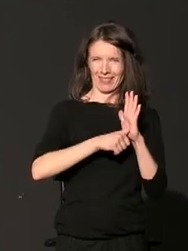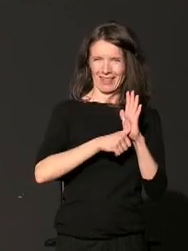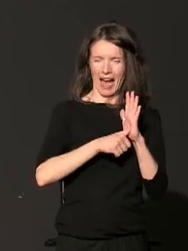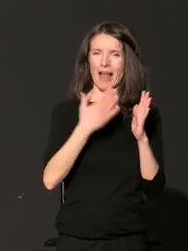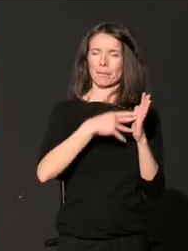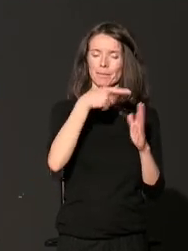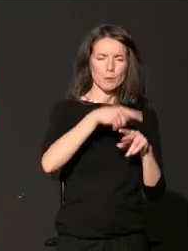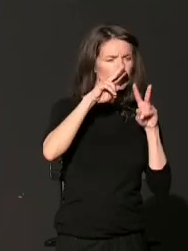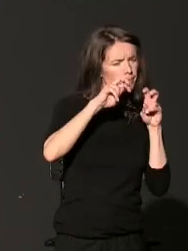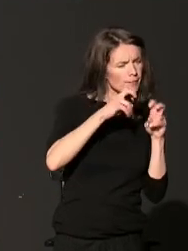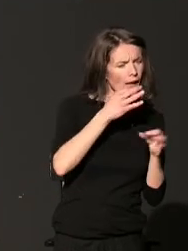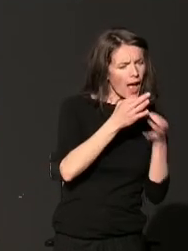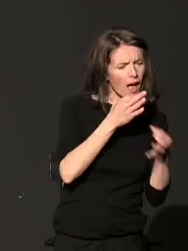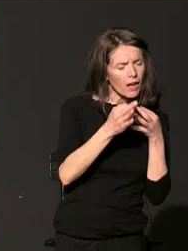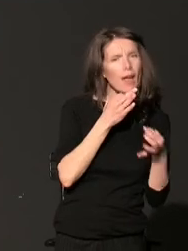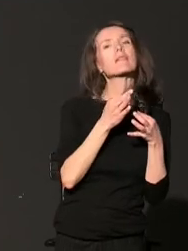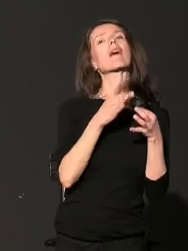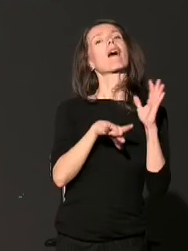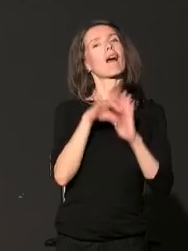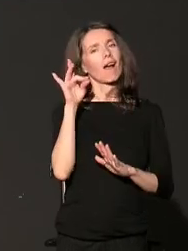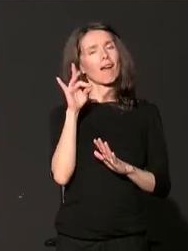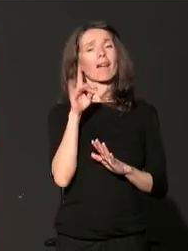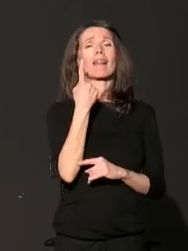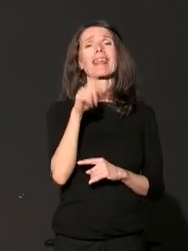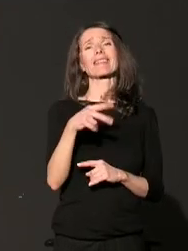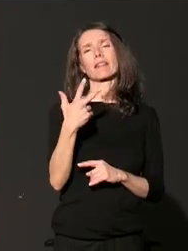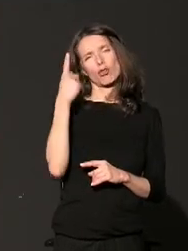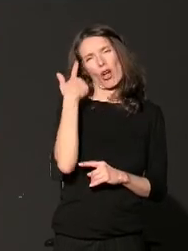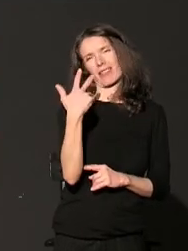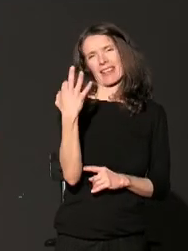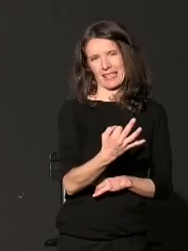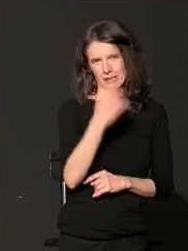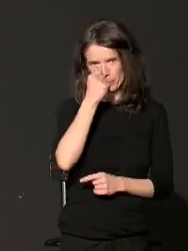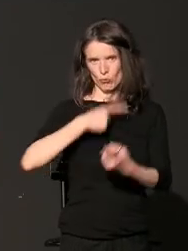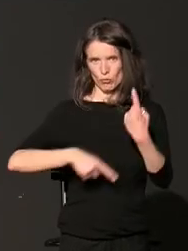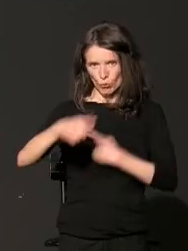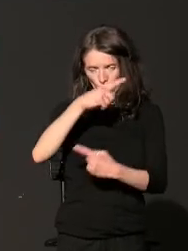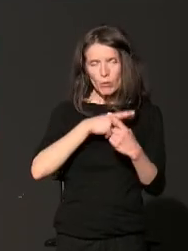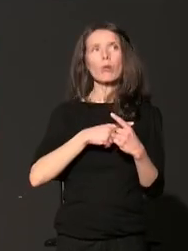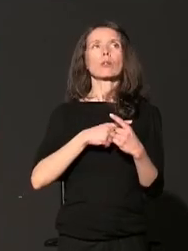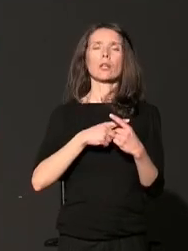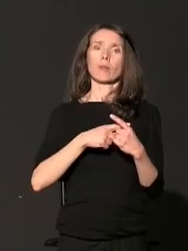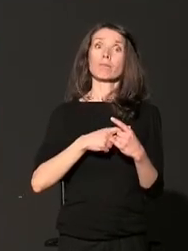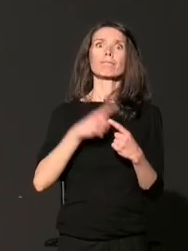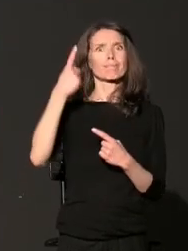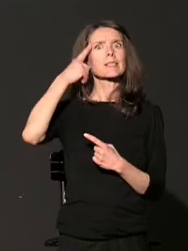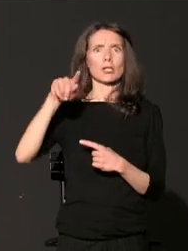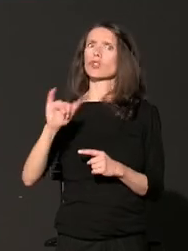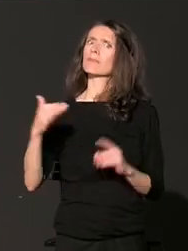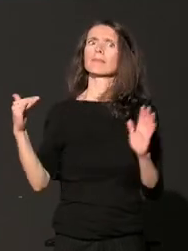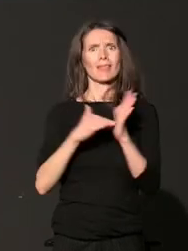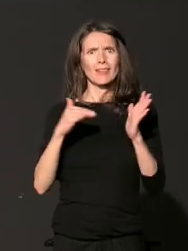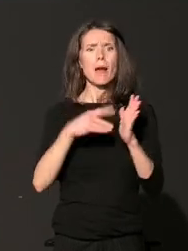deductions actually would help encourage even more giving and increase the number of donations and donors in Serbia.